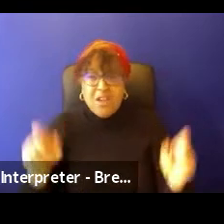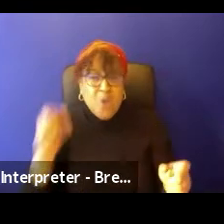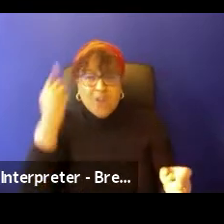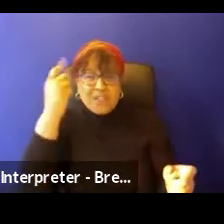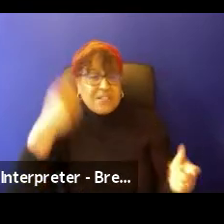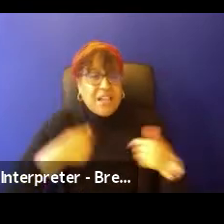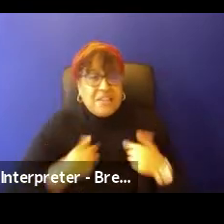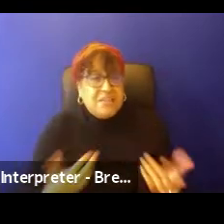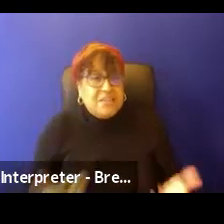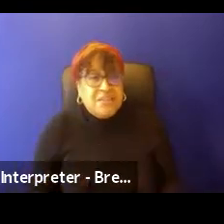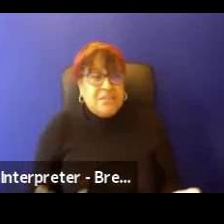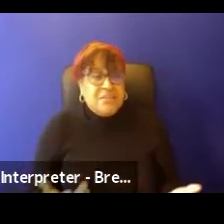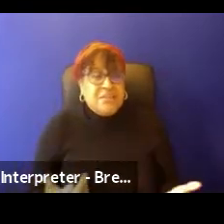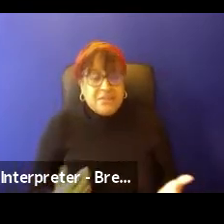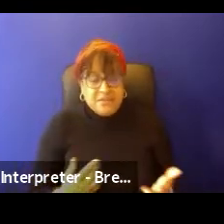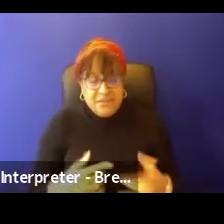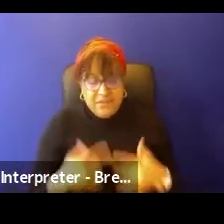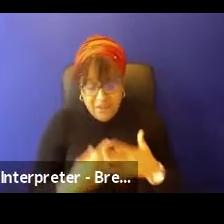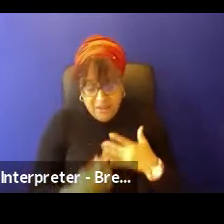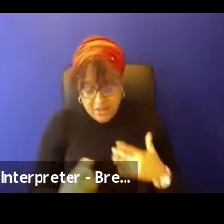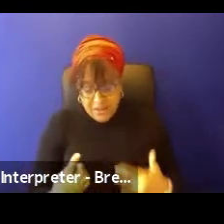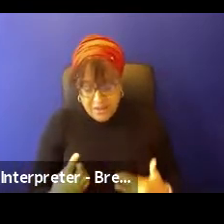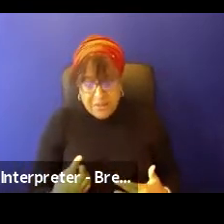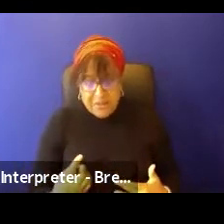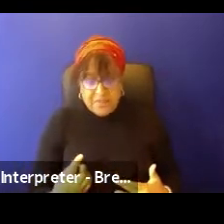just on my own.